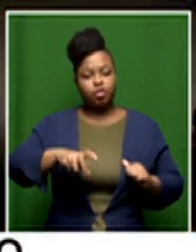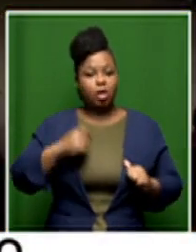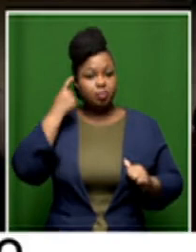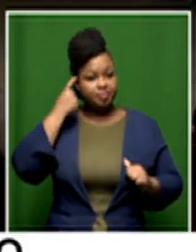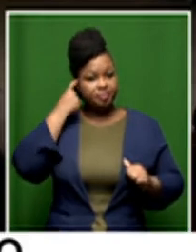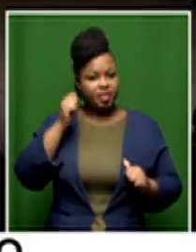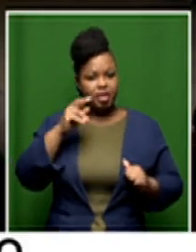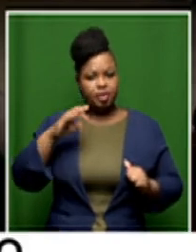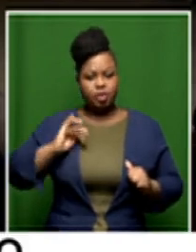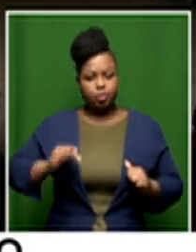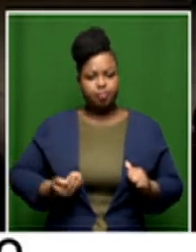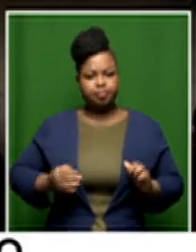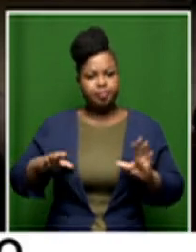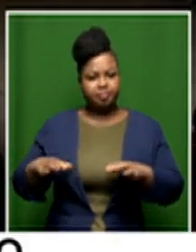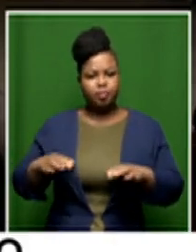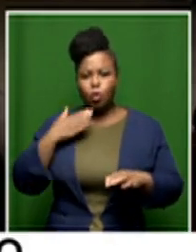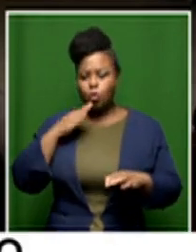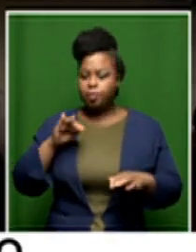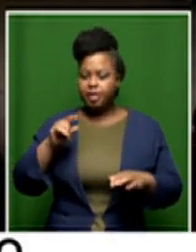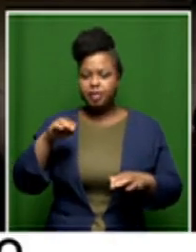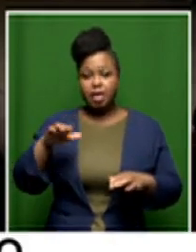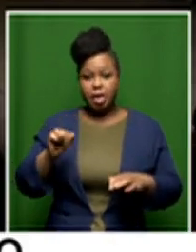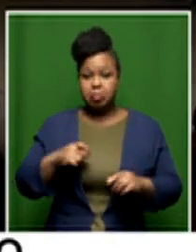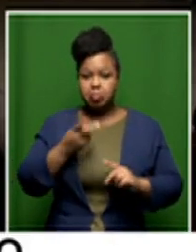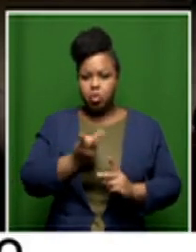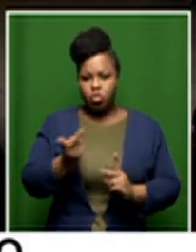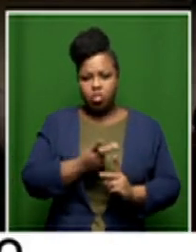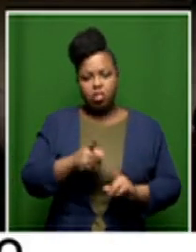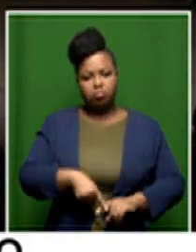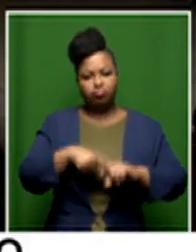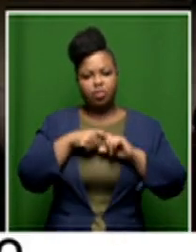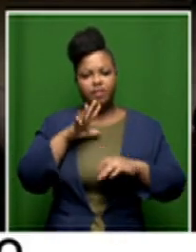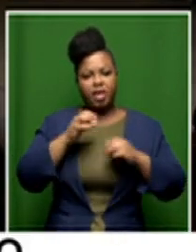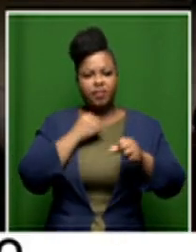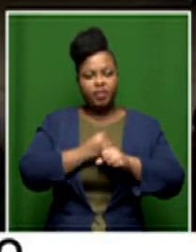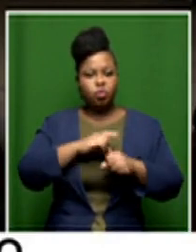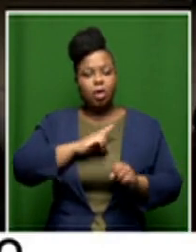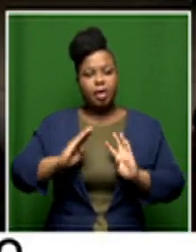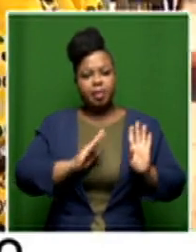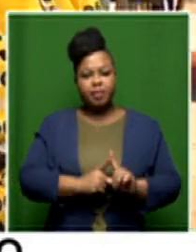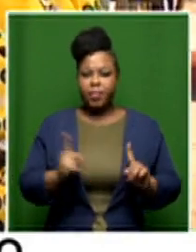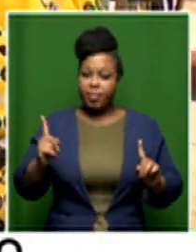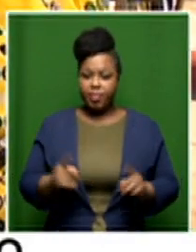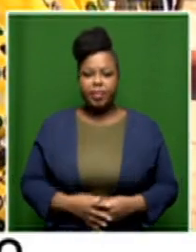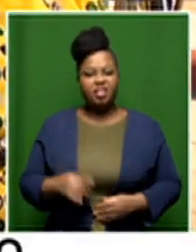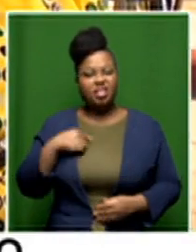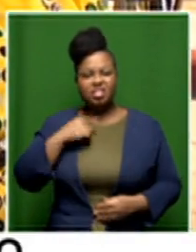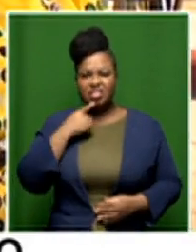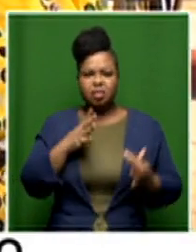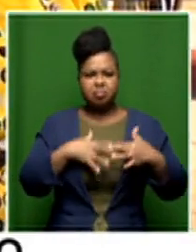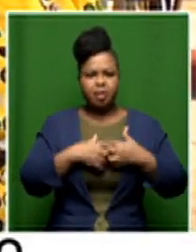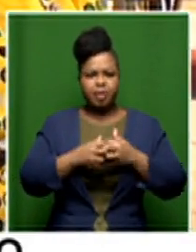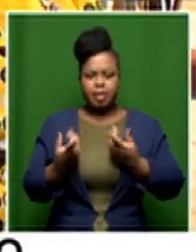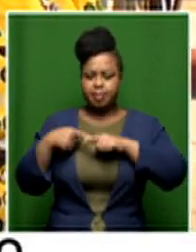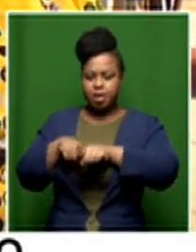the ANC Women's League, Bitsa Lenkopane, had been suspended for 5 years for misconduct. They allegedly convened a